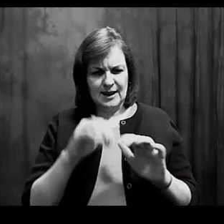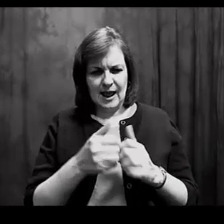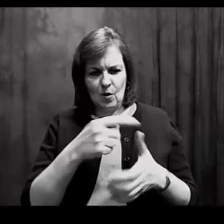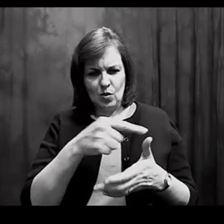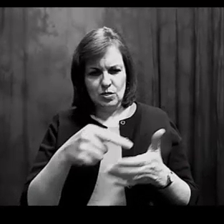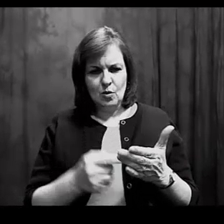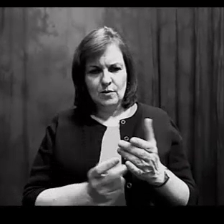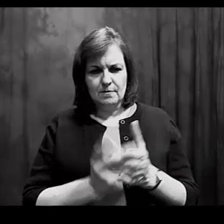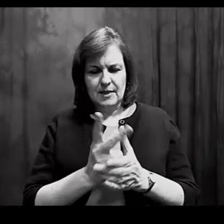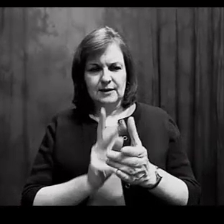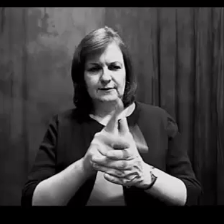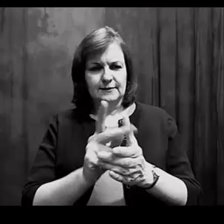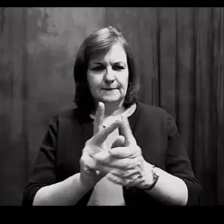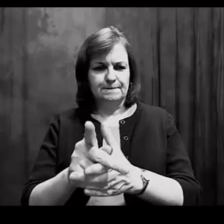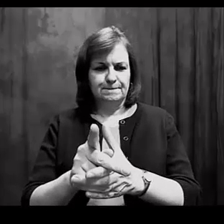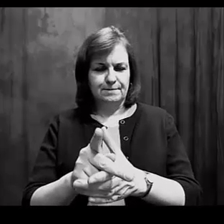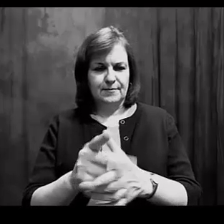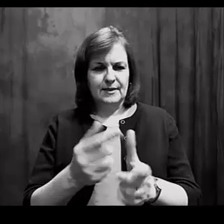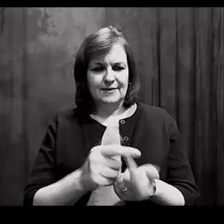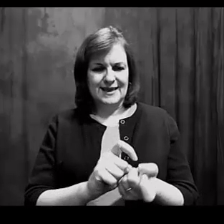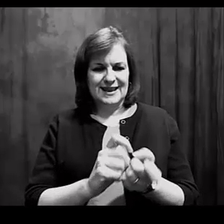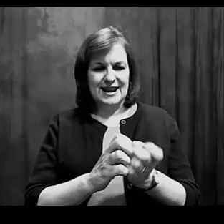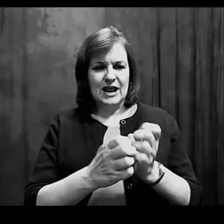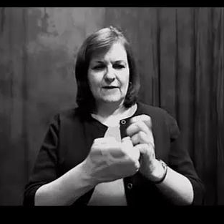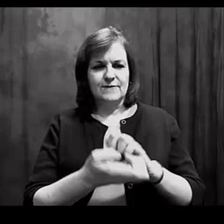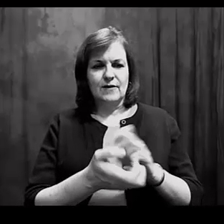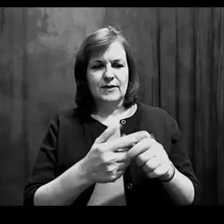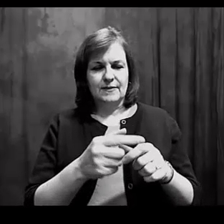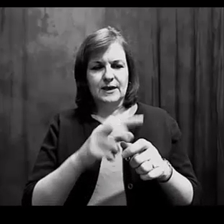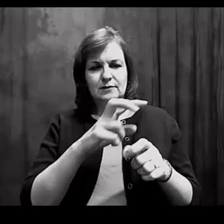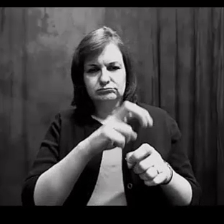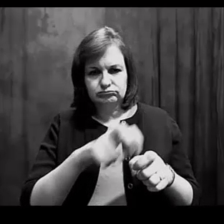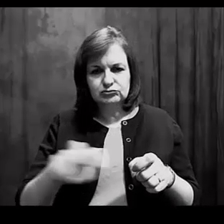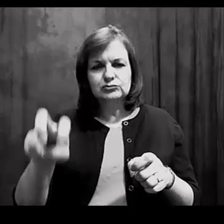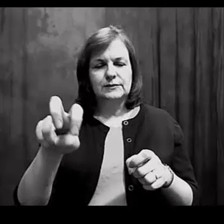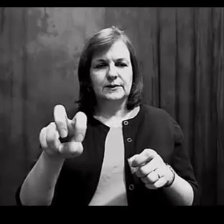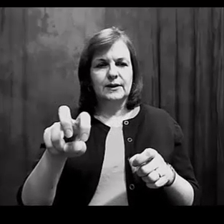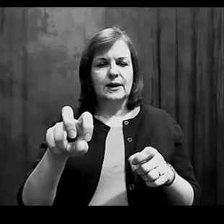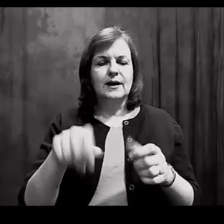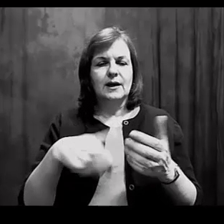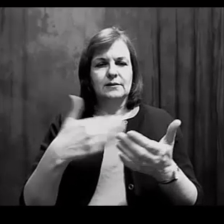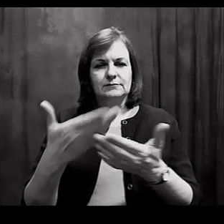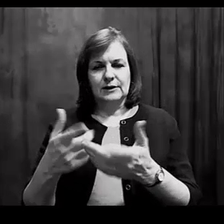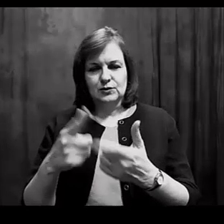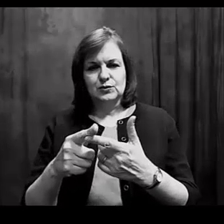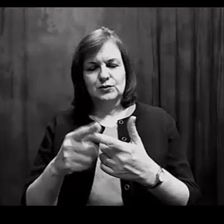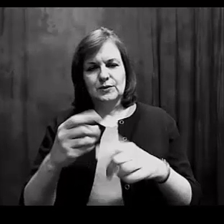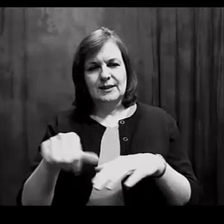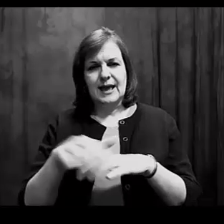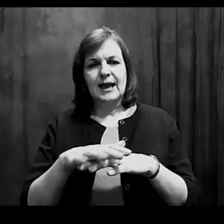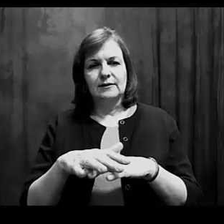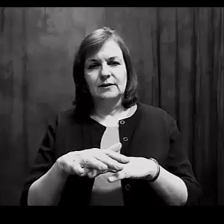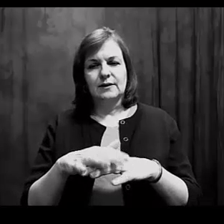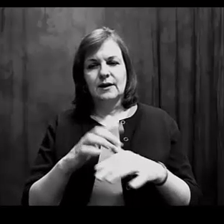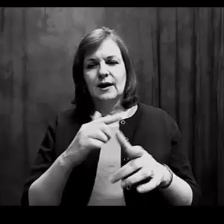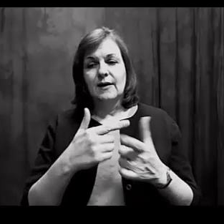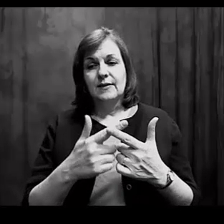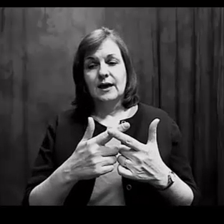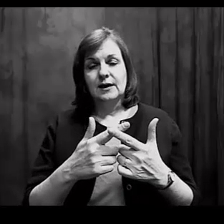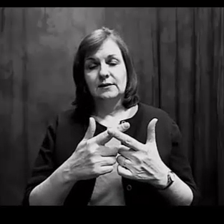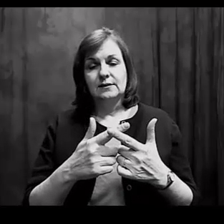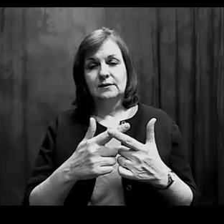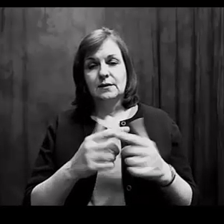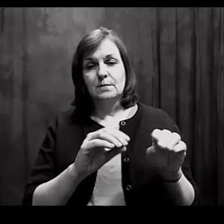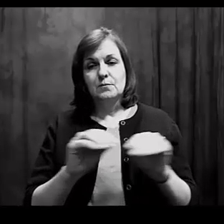to understand how those organisms would have then evolved to the point where they could have potentially dried out